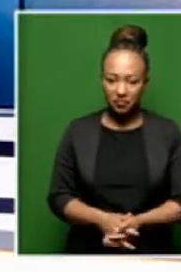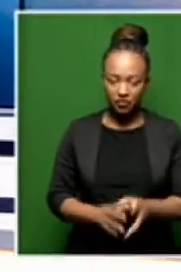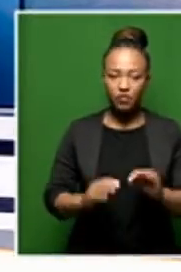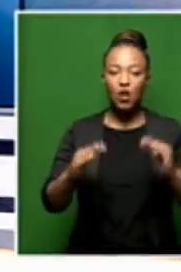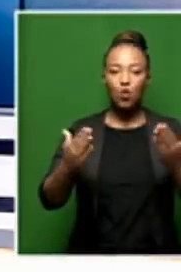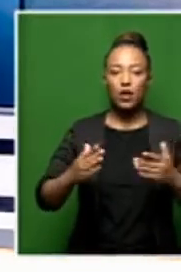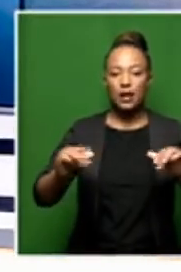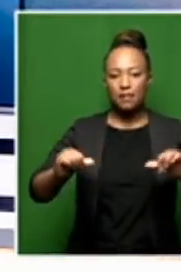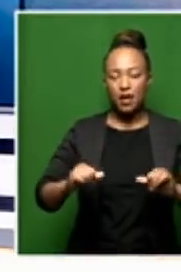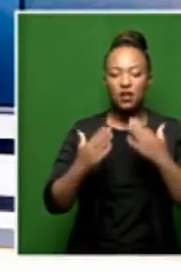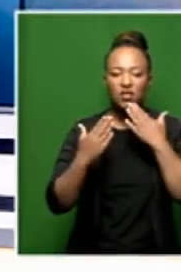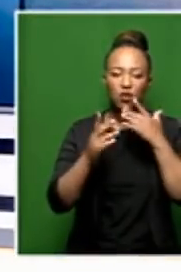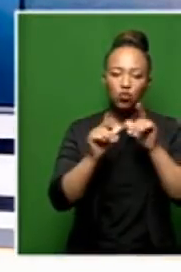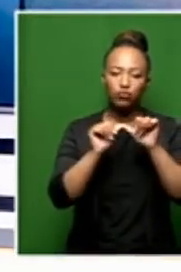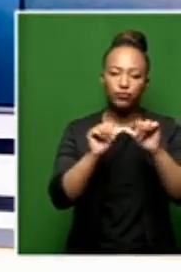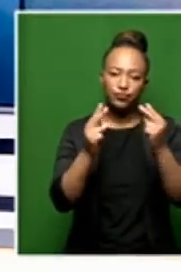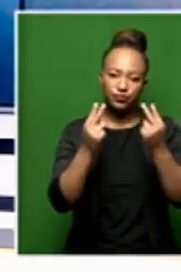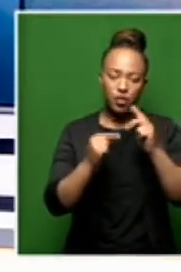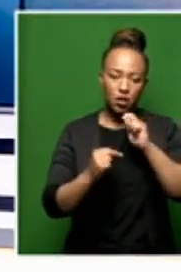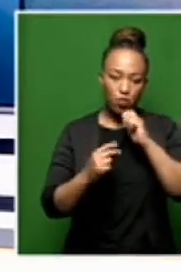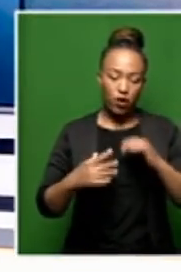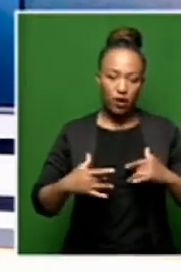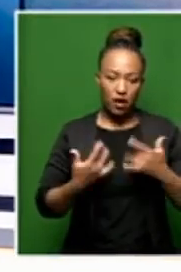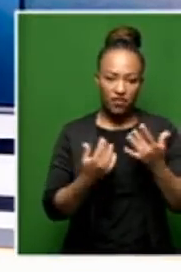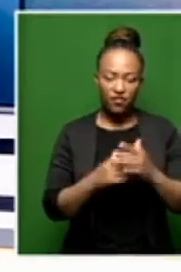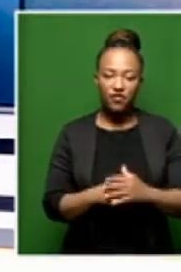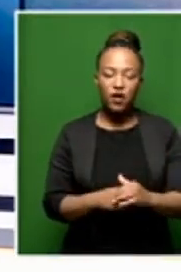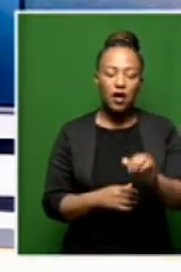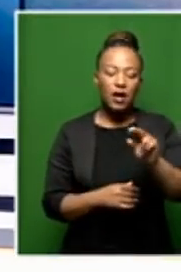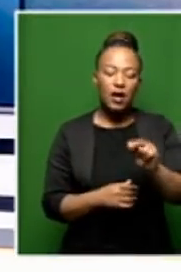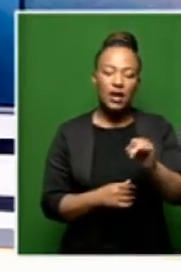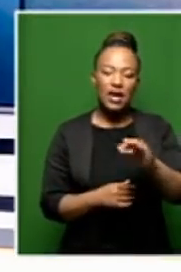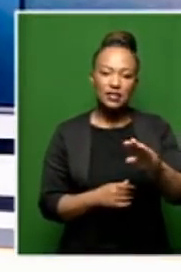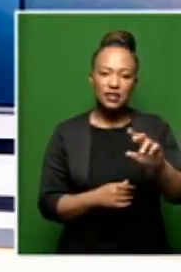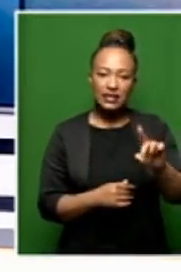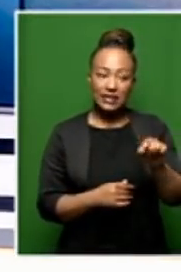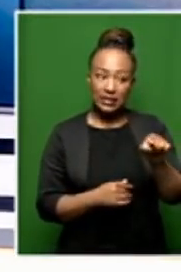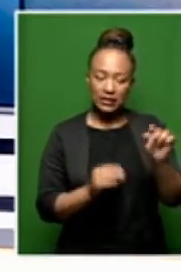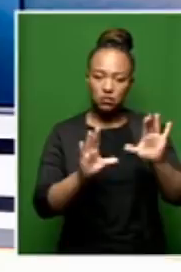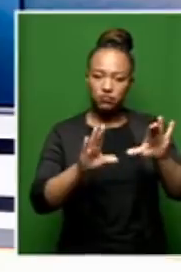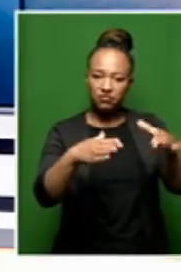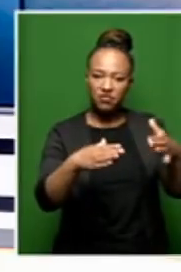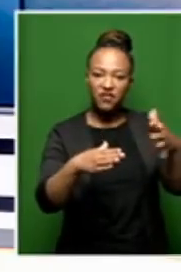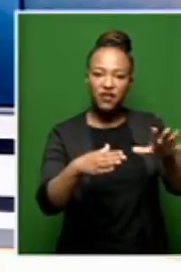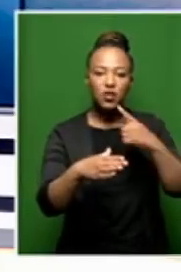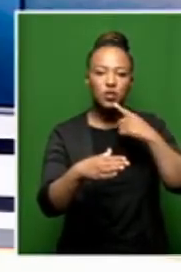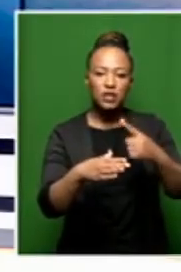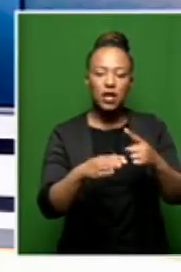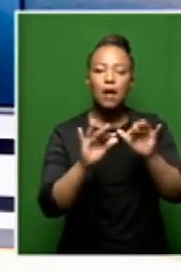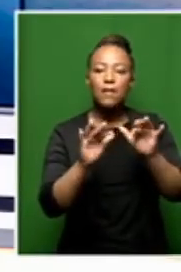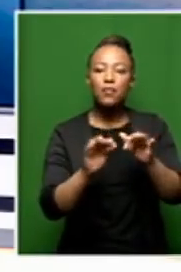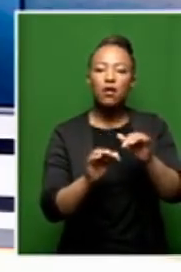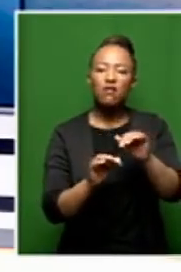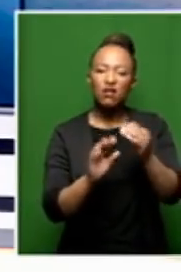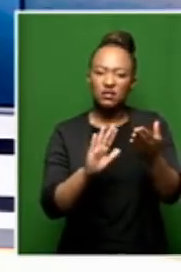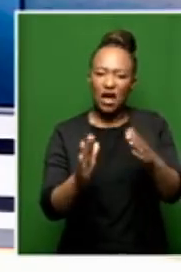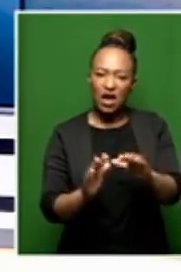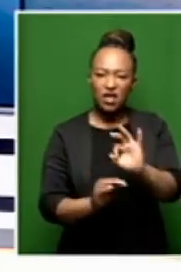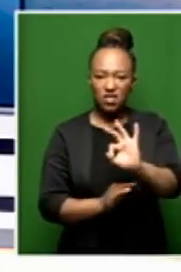welcome back and thanks for being with us here on Morning Live. Now, the National Institute for Communicable Diseases says that 3 COVID-19 deaths